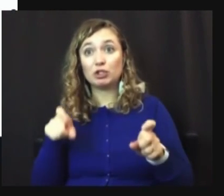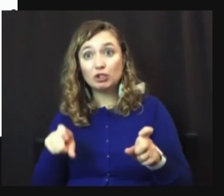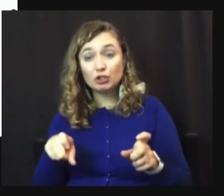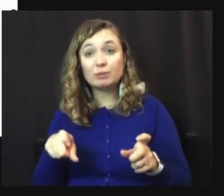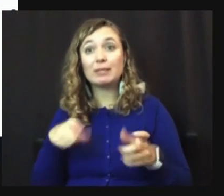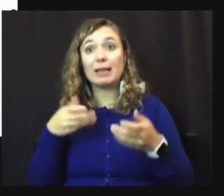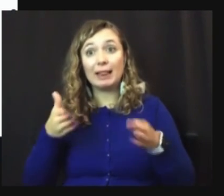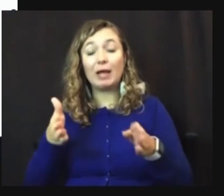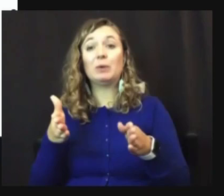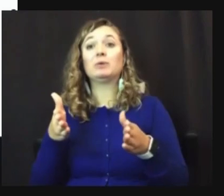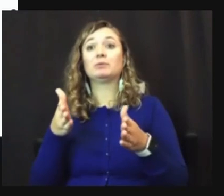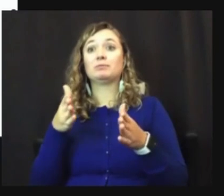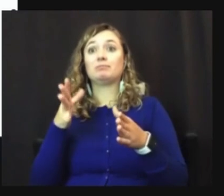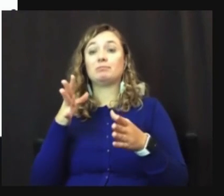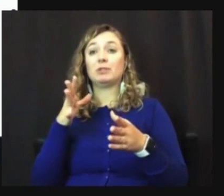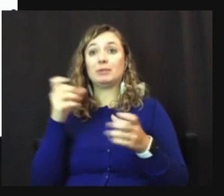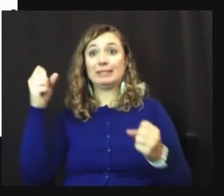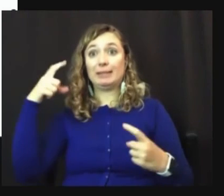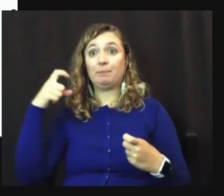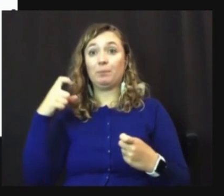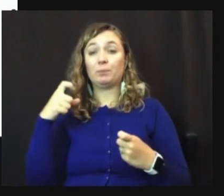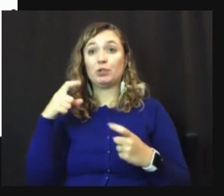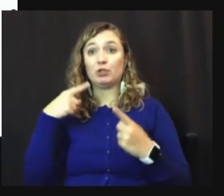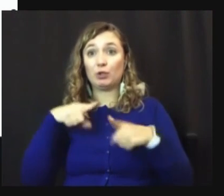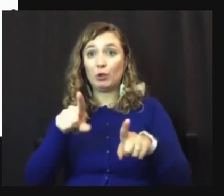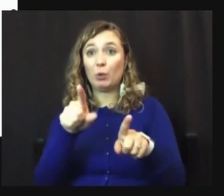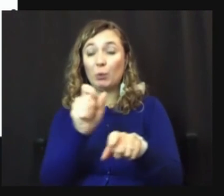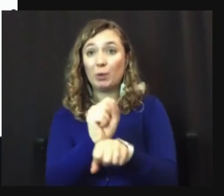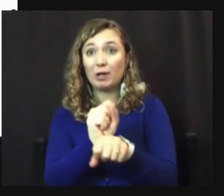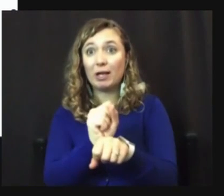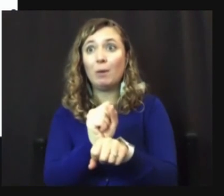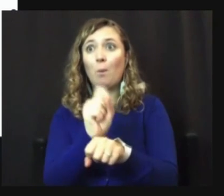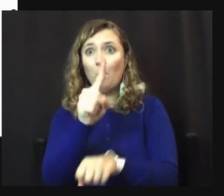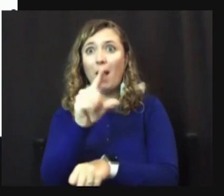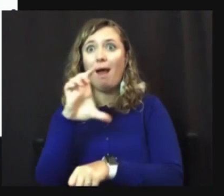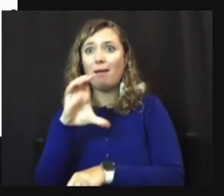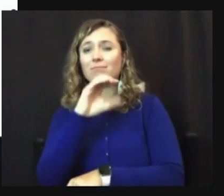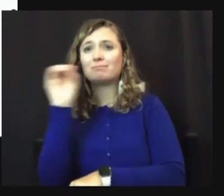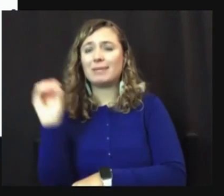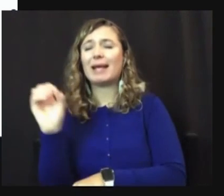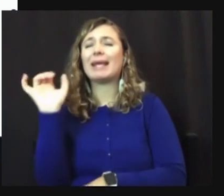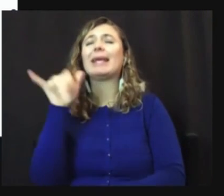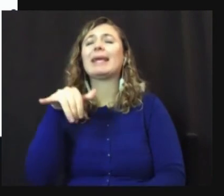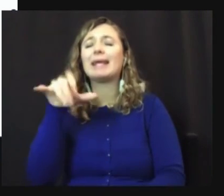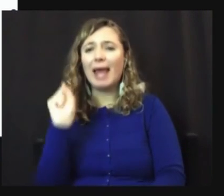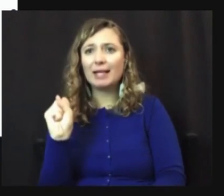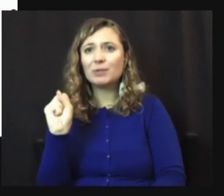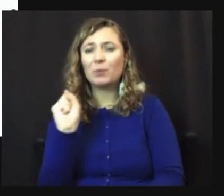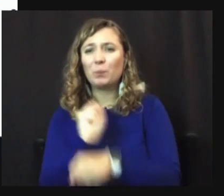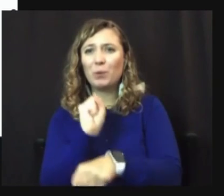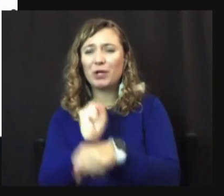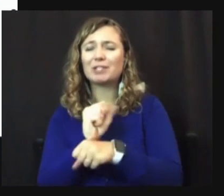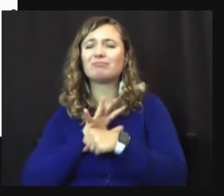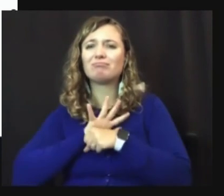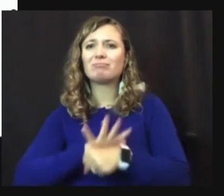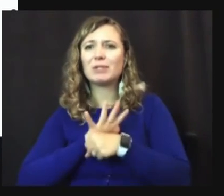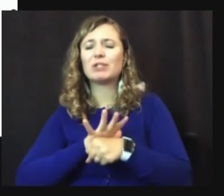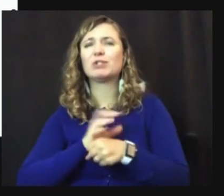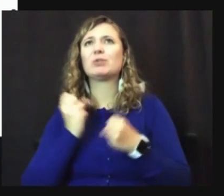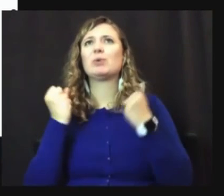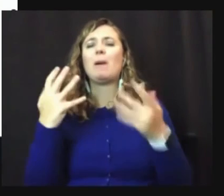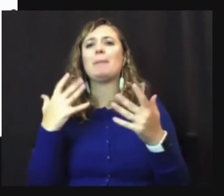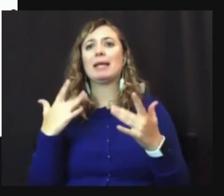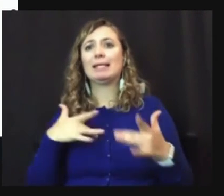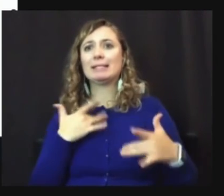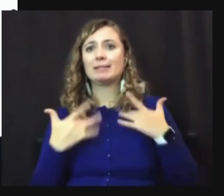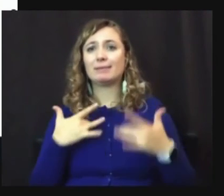100% yes. Work is so stressful, has so many sensory environmental problems, like from